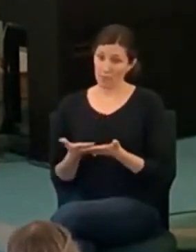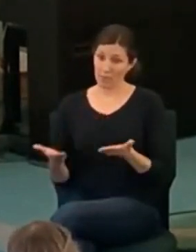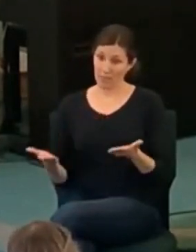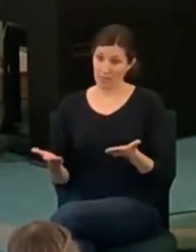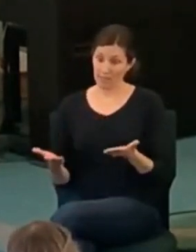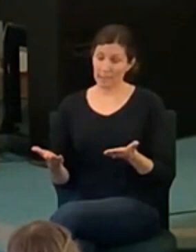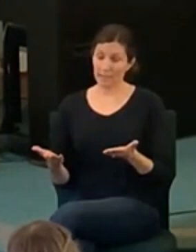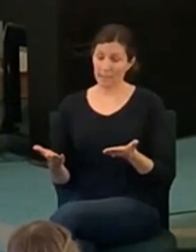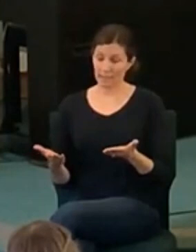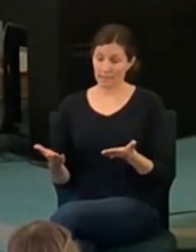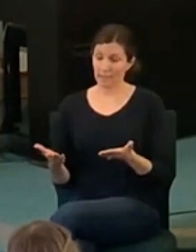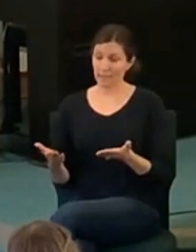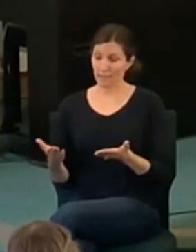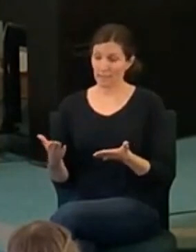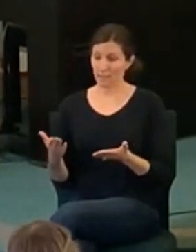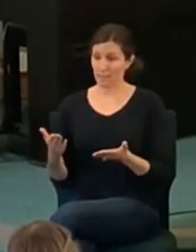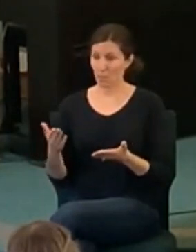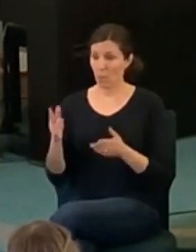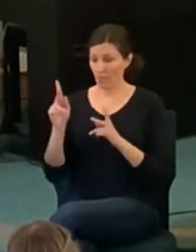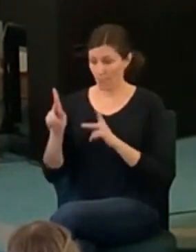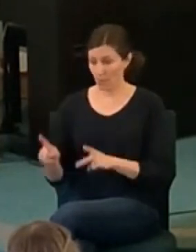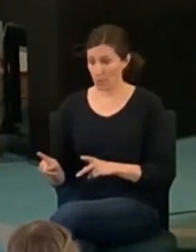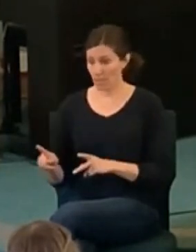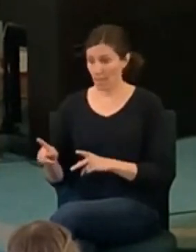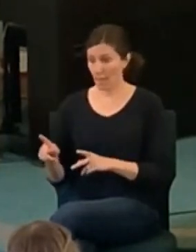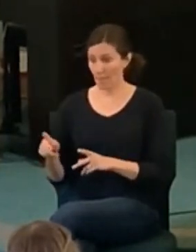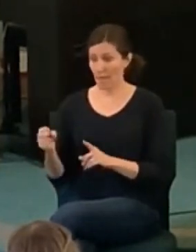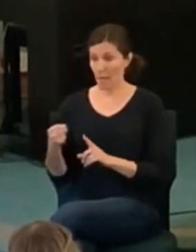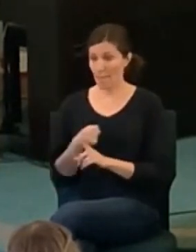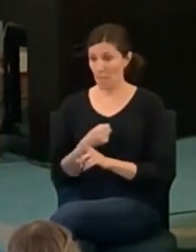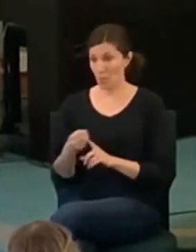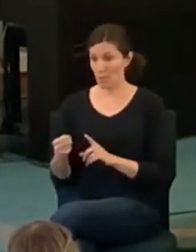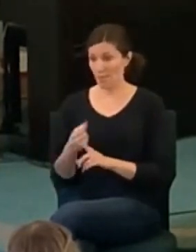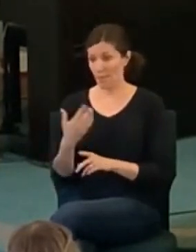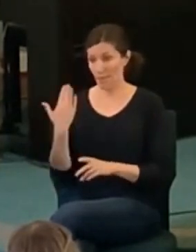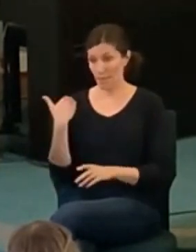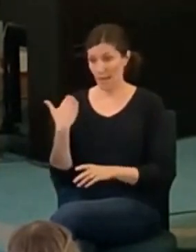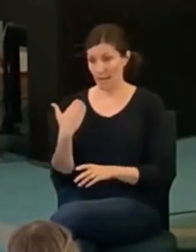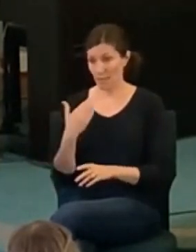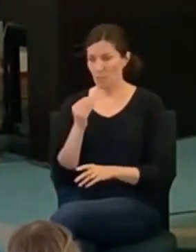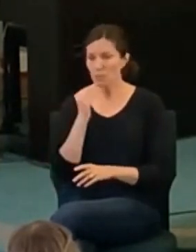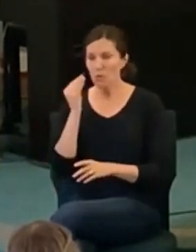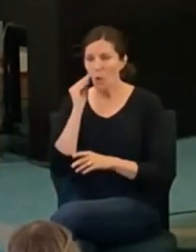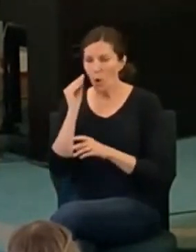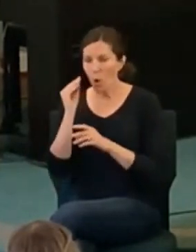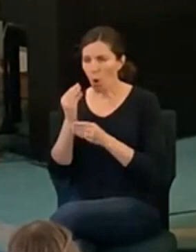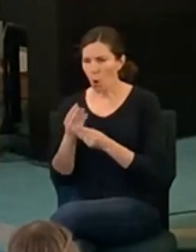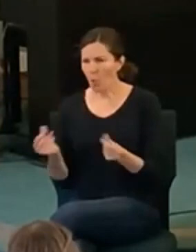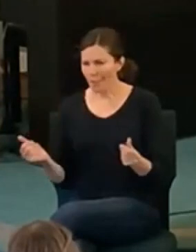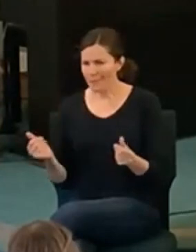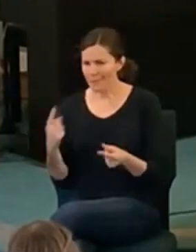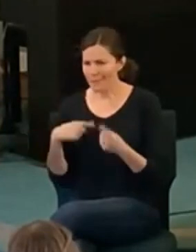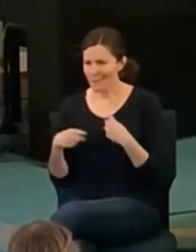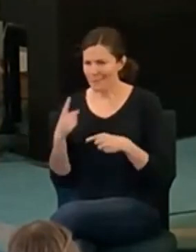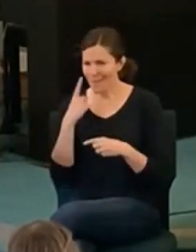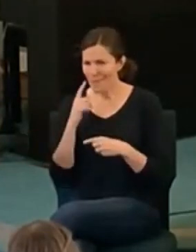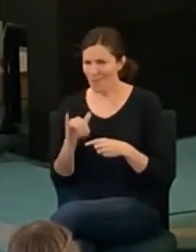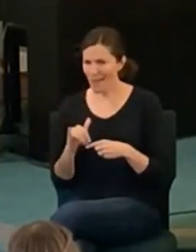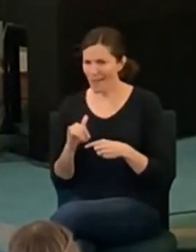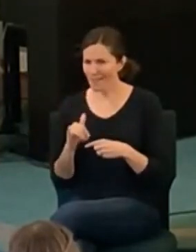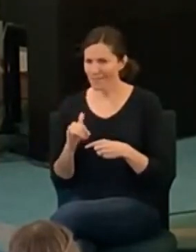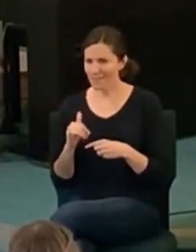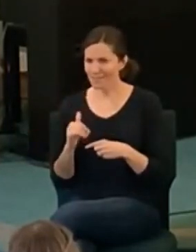those individuals to her. Said, if you read it, great. If you don't, that's okay. But as a police officer, I feel like you need to at least have